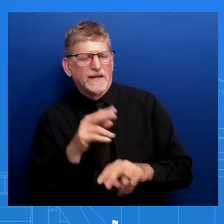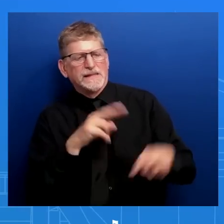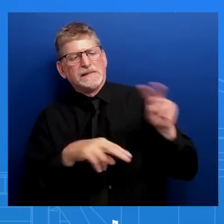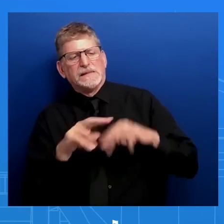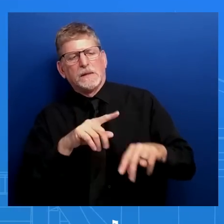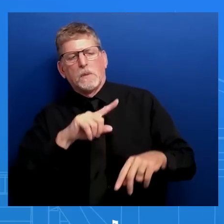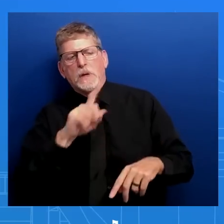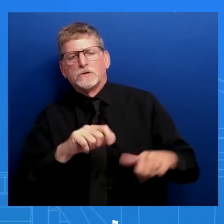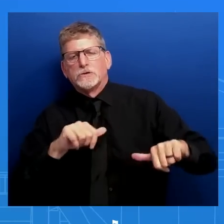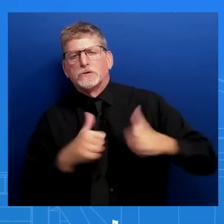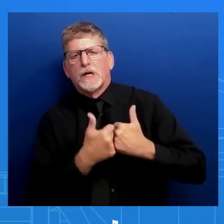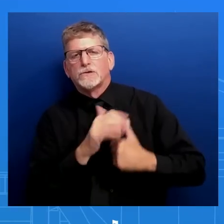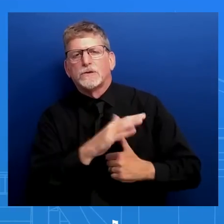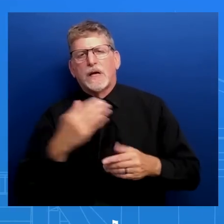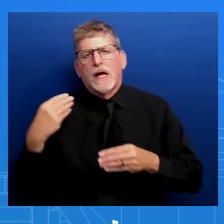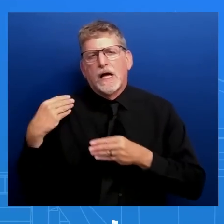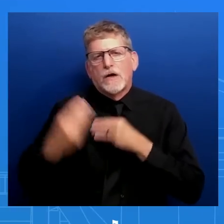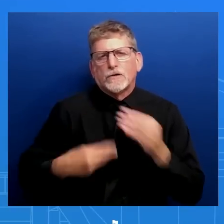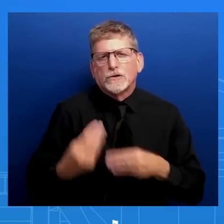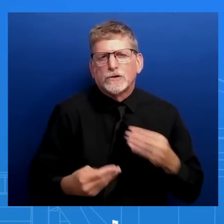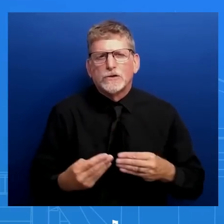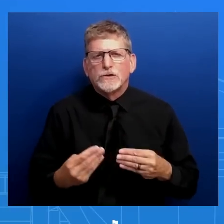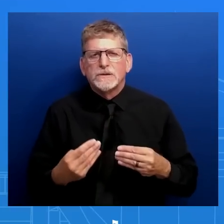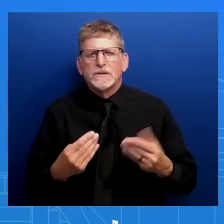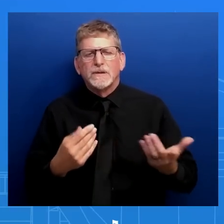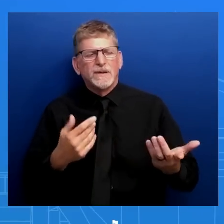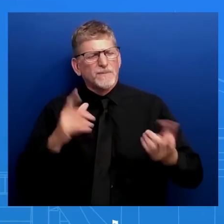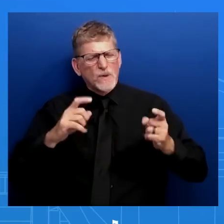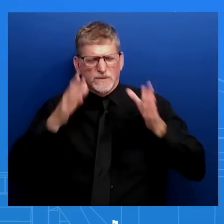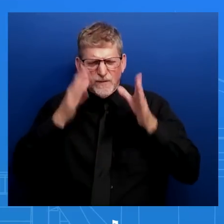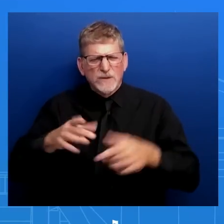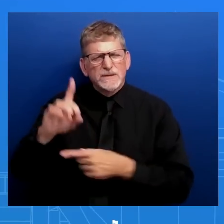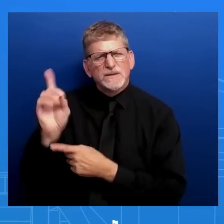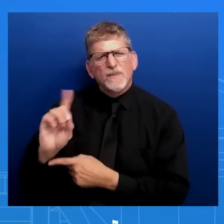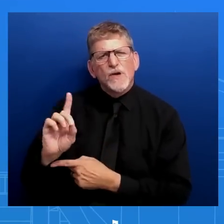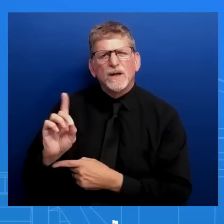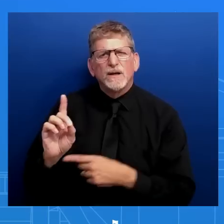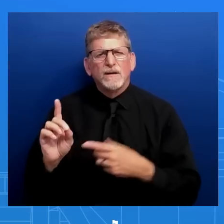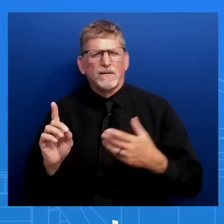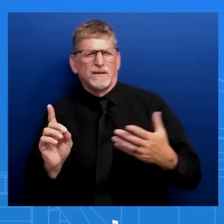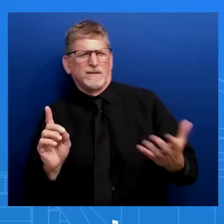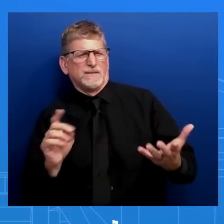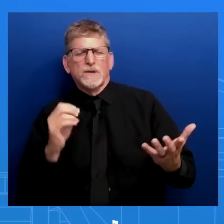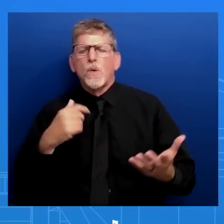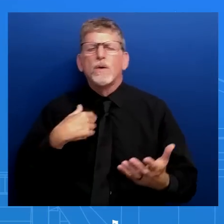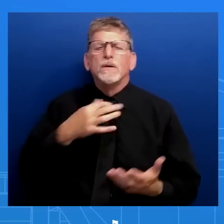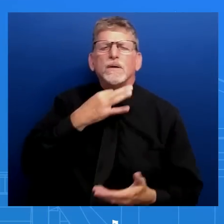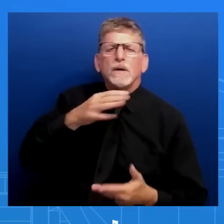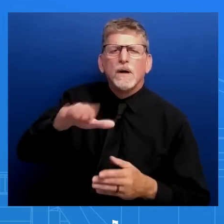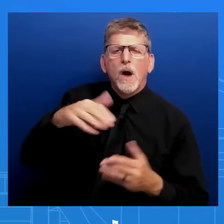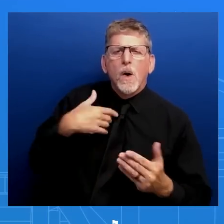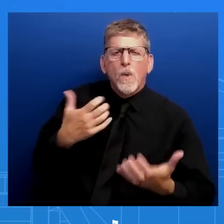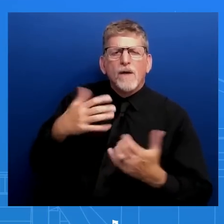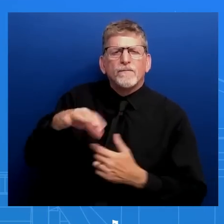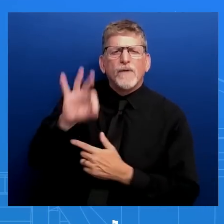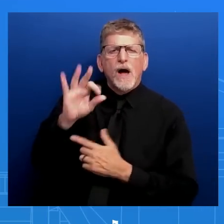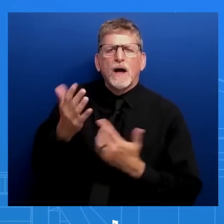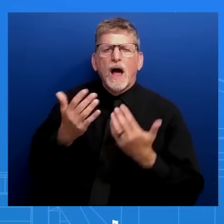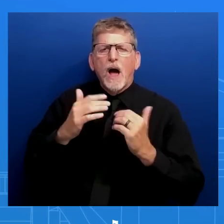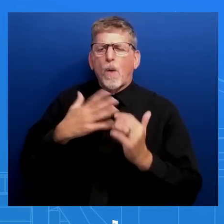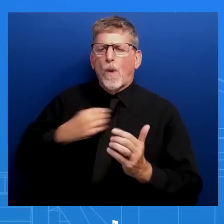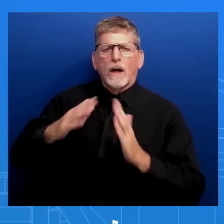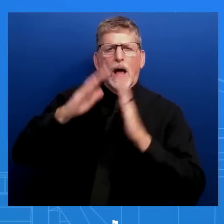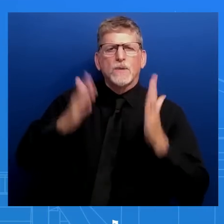democracy and in some form, wanted to find out what is the White House reaction to the fact that a journalist posing a